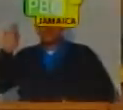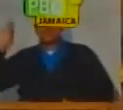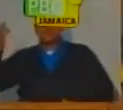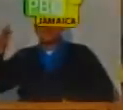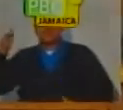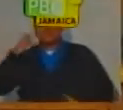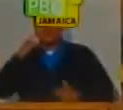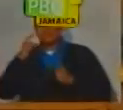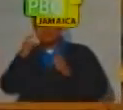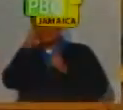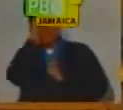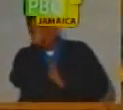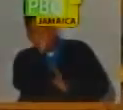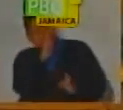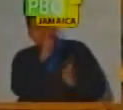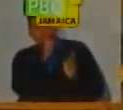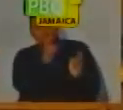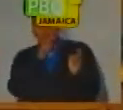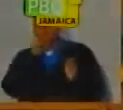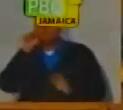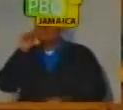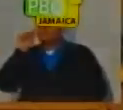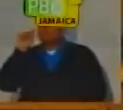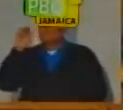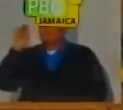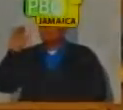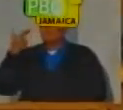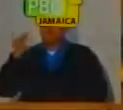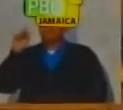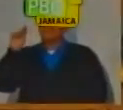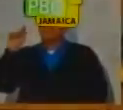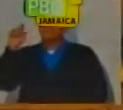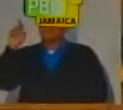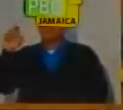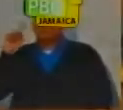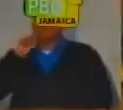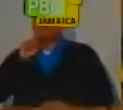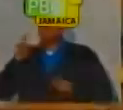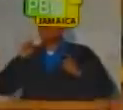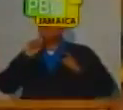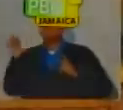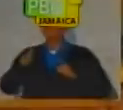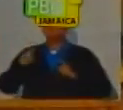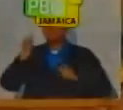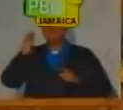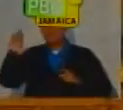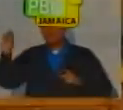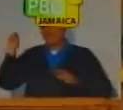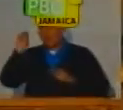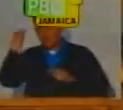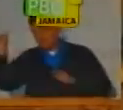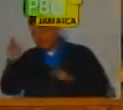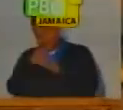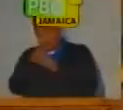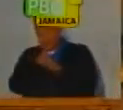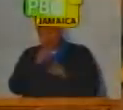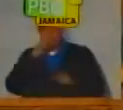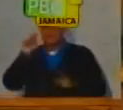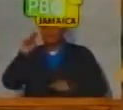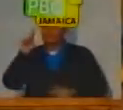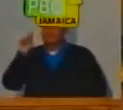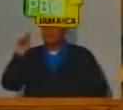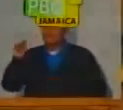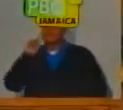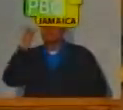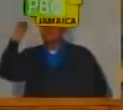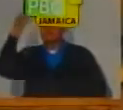Cross of the Most Distinguished Order of St. Michael and St. George, Commander of the Order of Distinction, Knight of Grace of the Most Venerable